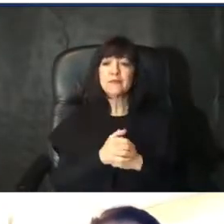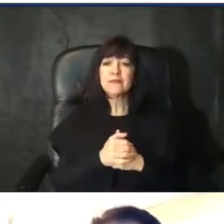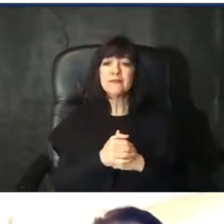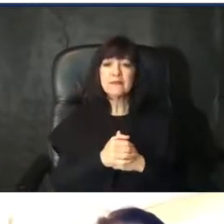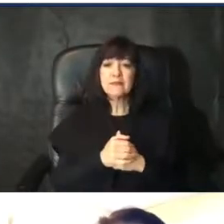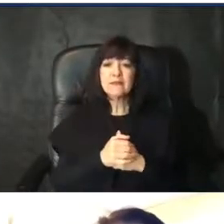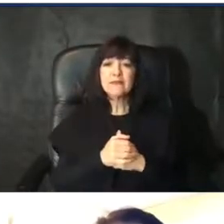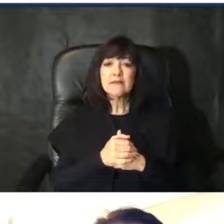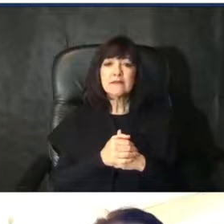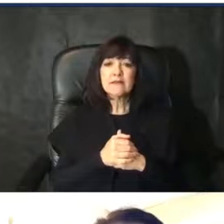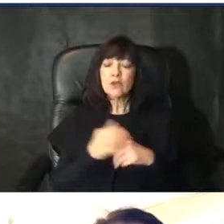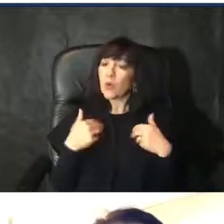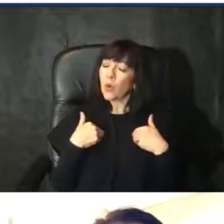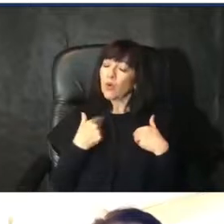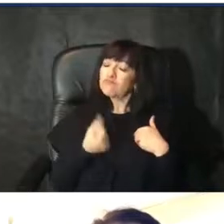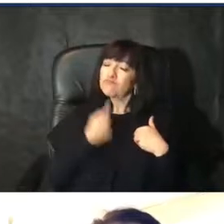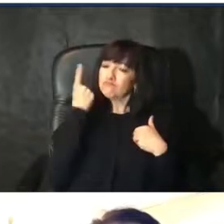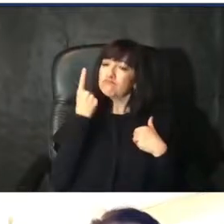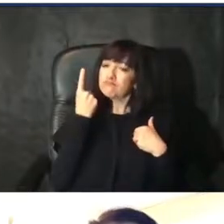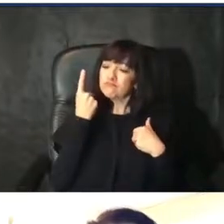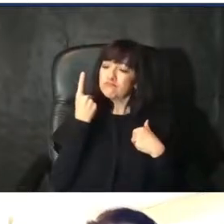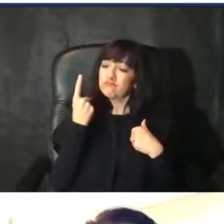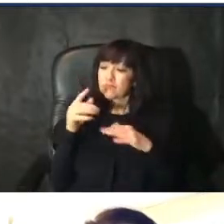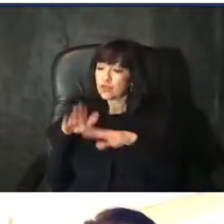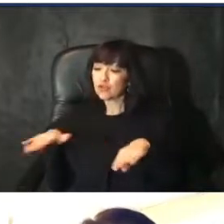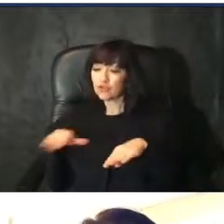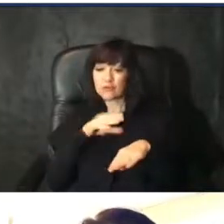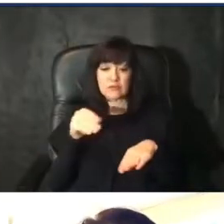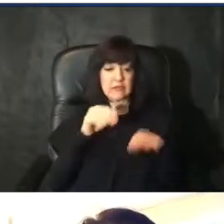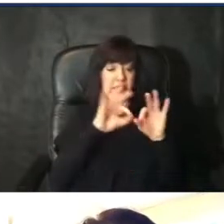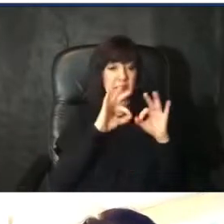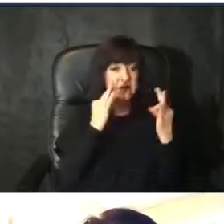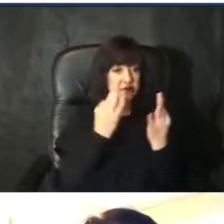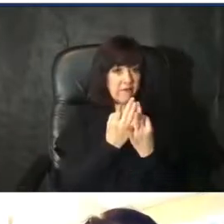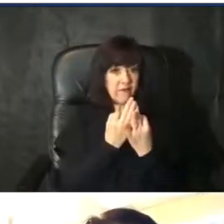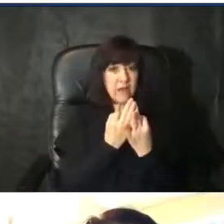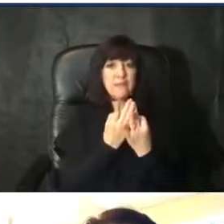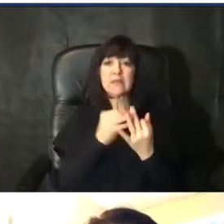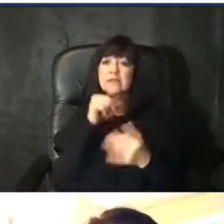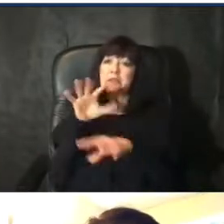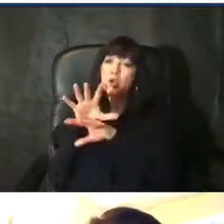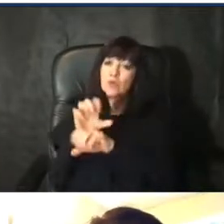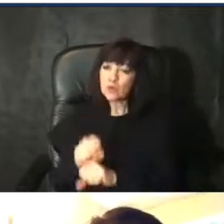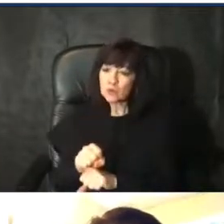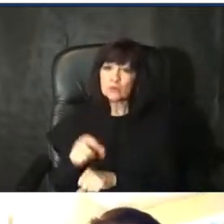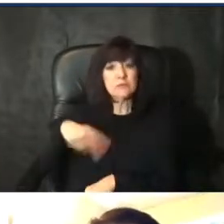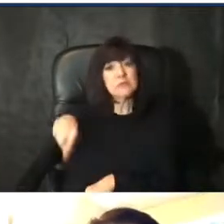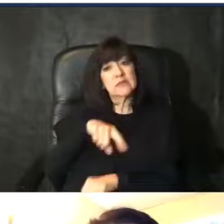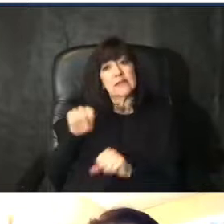But we don't want to take away from the fact that they still need to be working on their family goals and even their personal